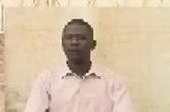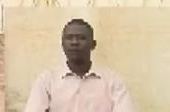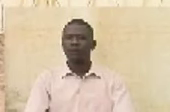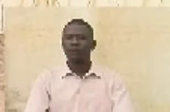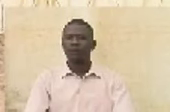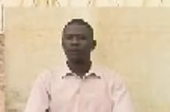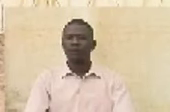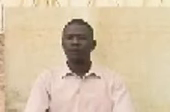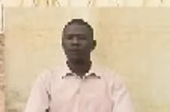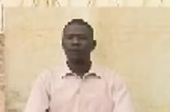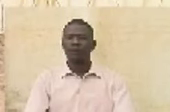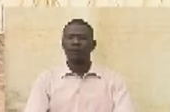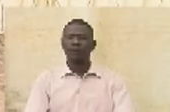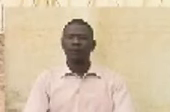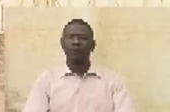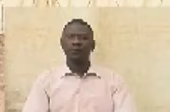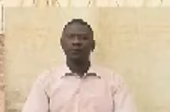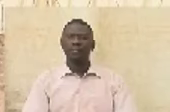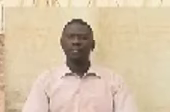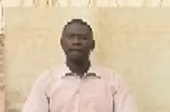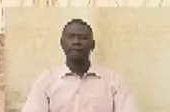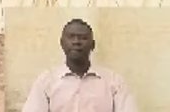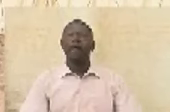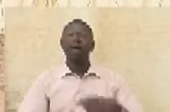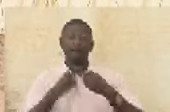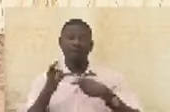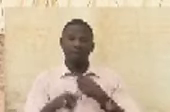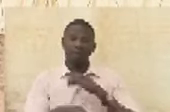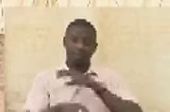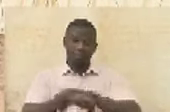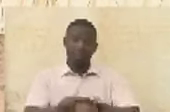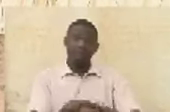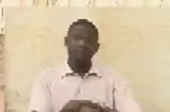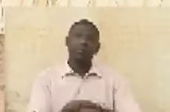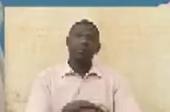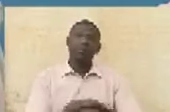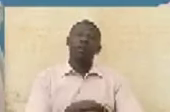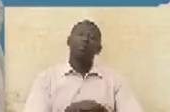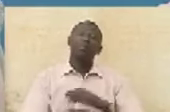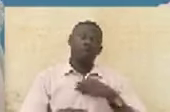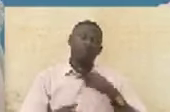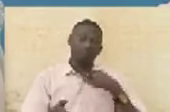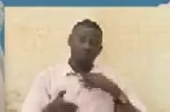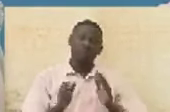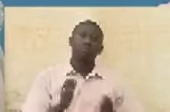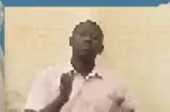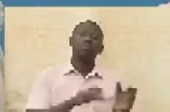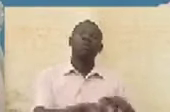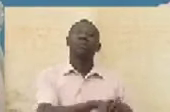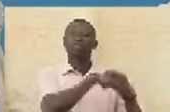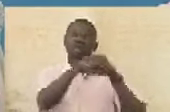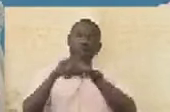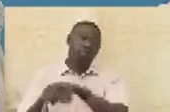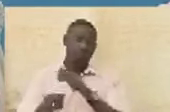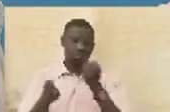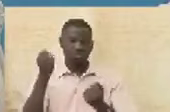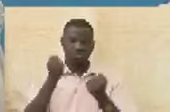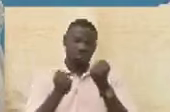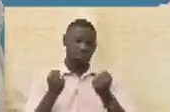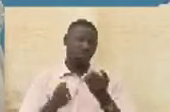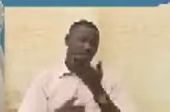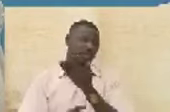ye jass ye sambam motora. After they were, their feet were kicked under them, they were captured and taken to the vehicle.